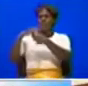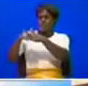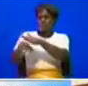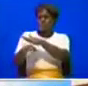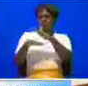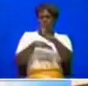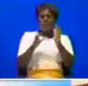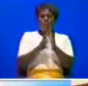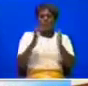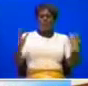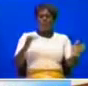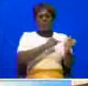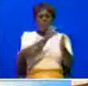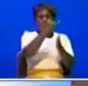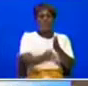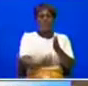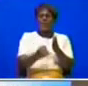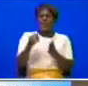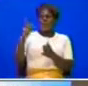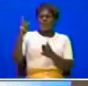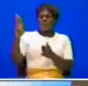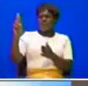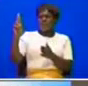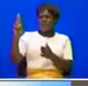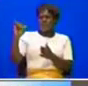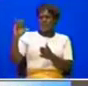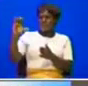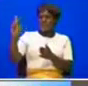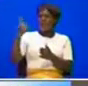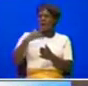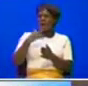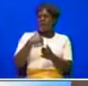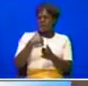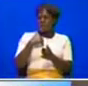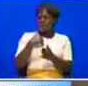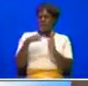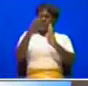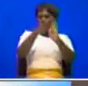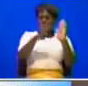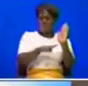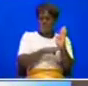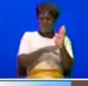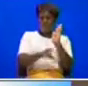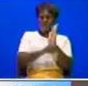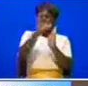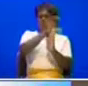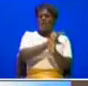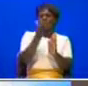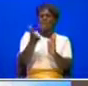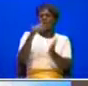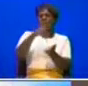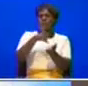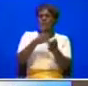grow the insurance market. KICD has worked on a curriculum, so it will be rolled out to the new education plan that is coming on board in the